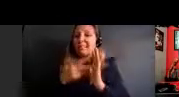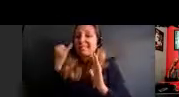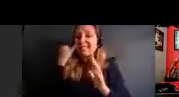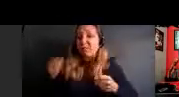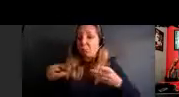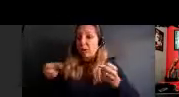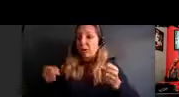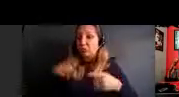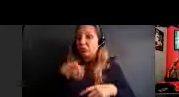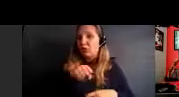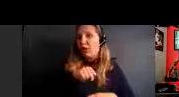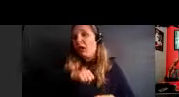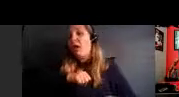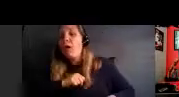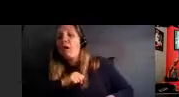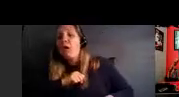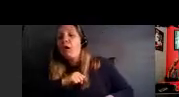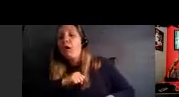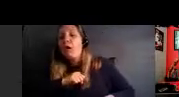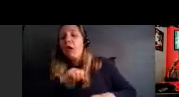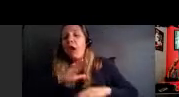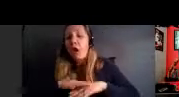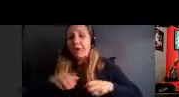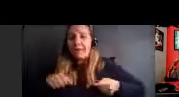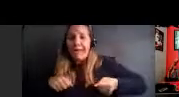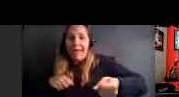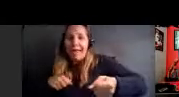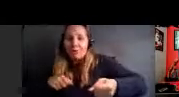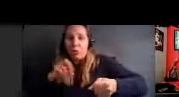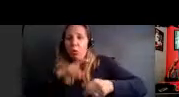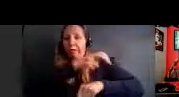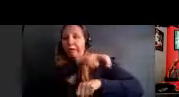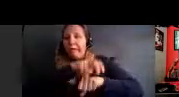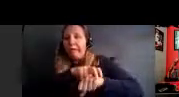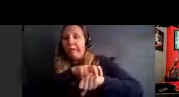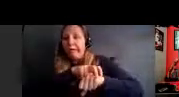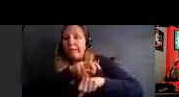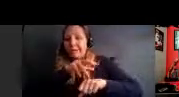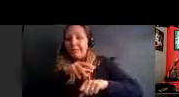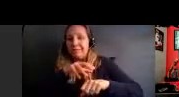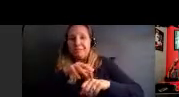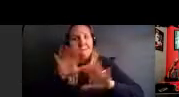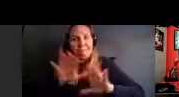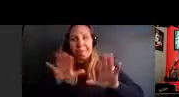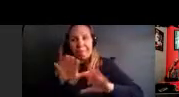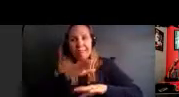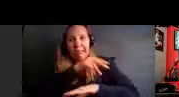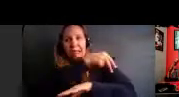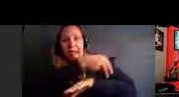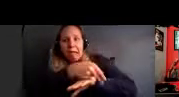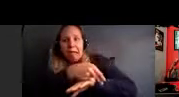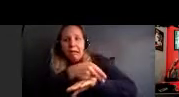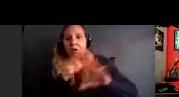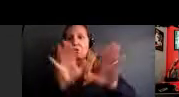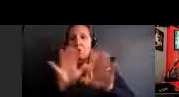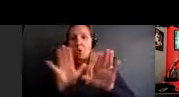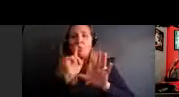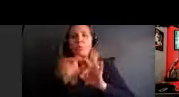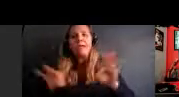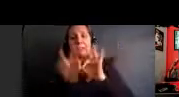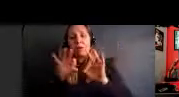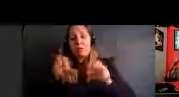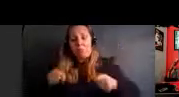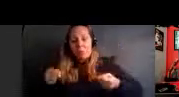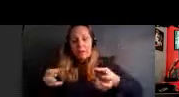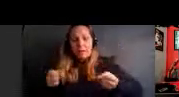you're standing, you maybe want to lean on their handle or lean on their chair. But remember that that person does want their personal space as well.